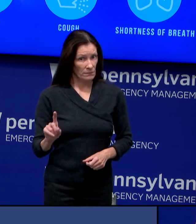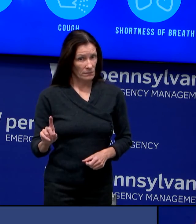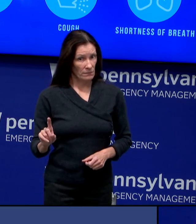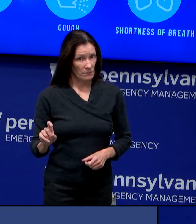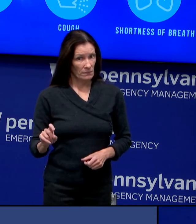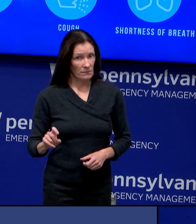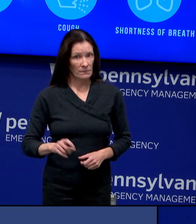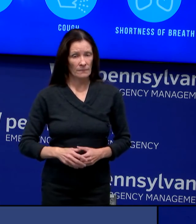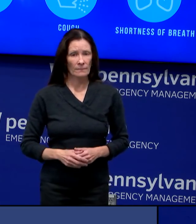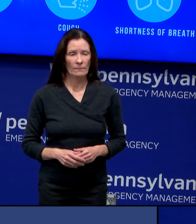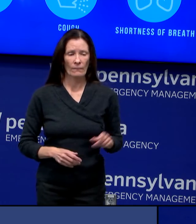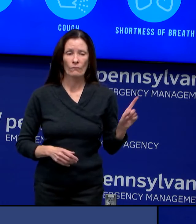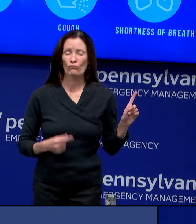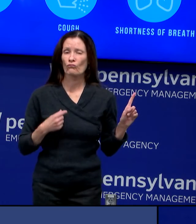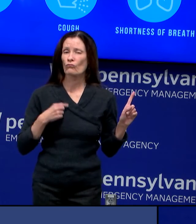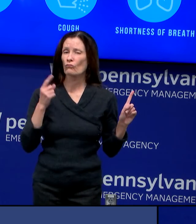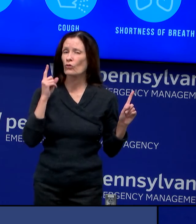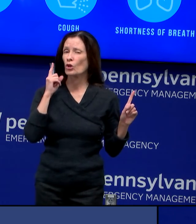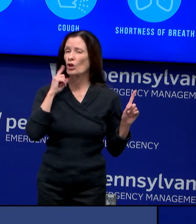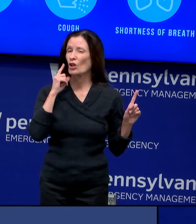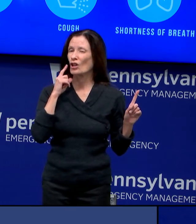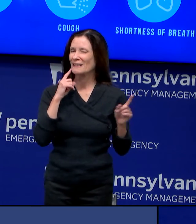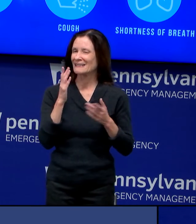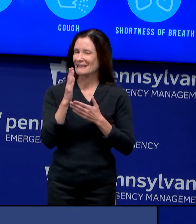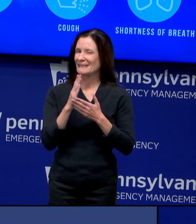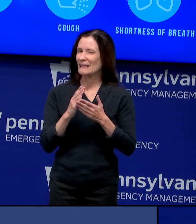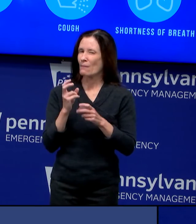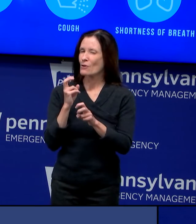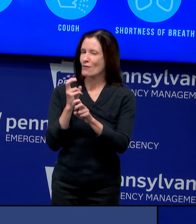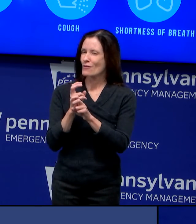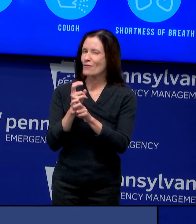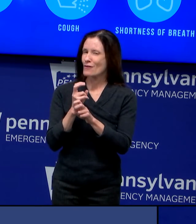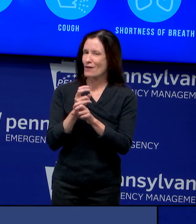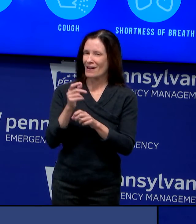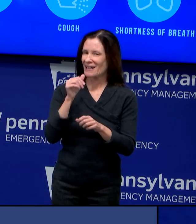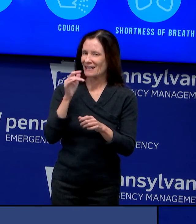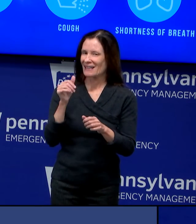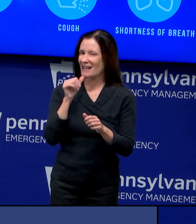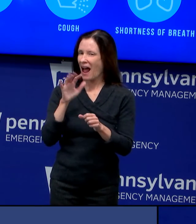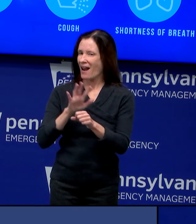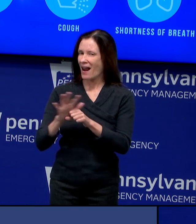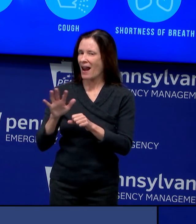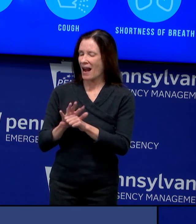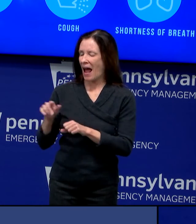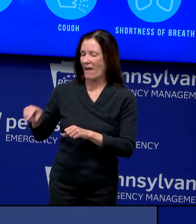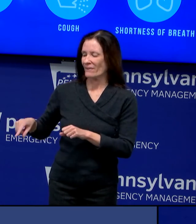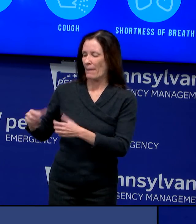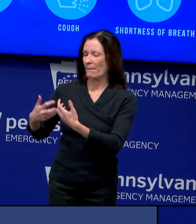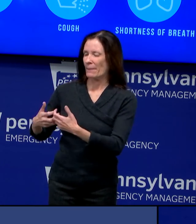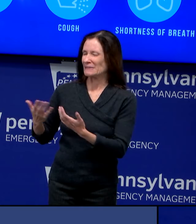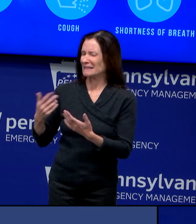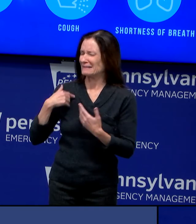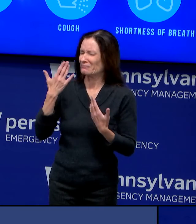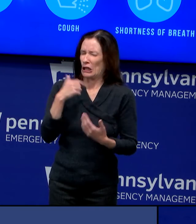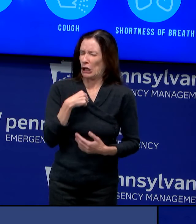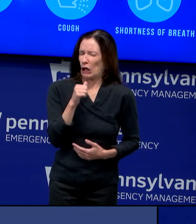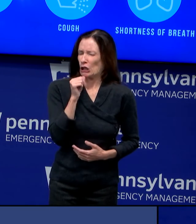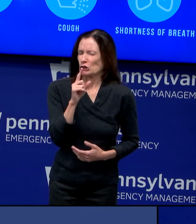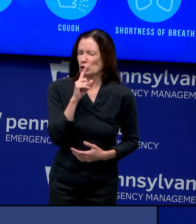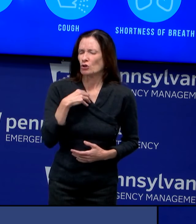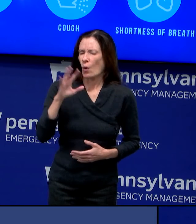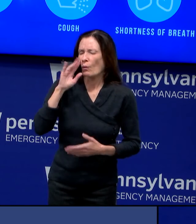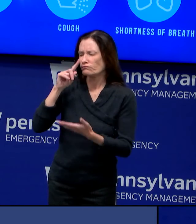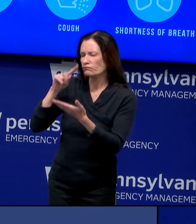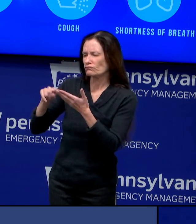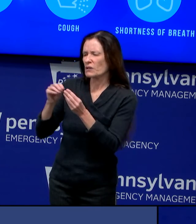give it to you in the future. From News Talk 104.1, with coroners on the front line of this pandemic, why